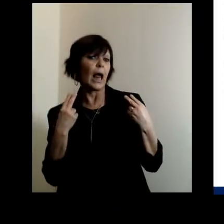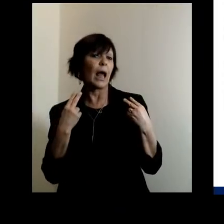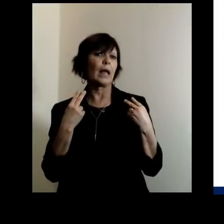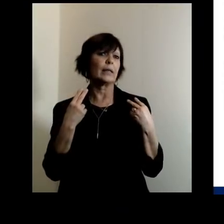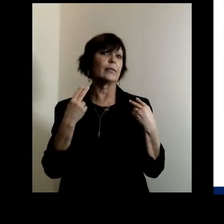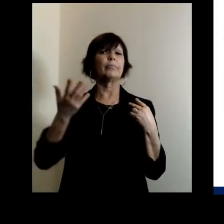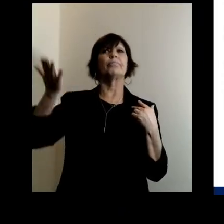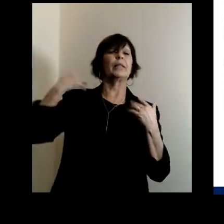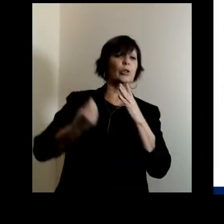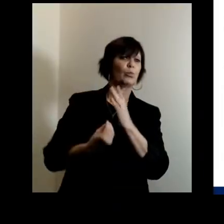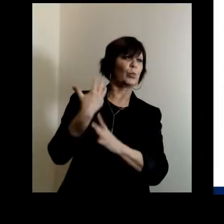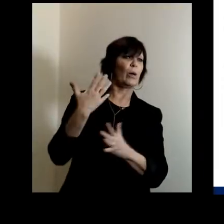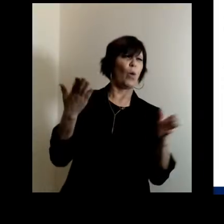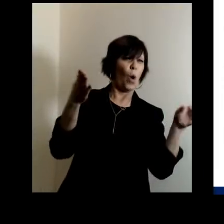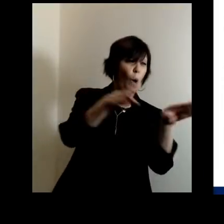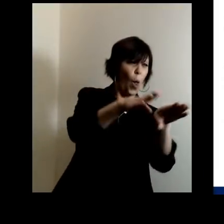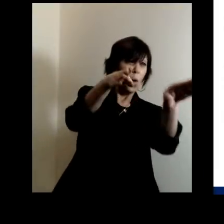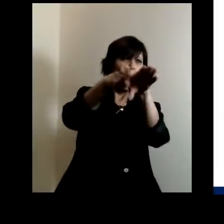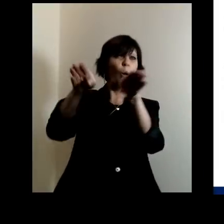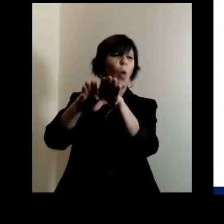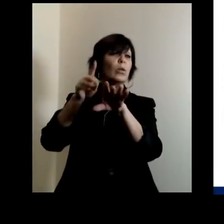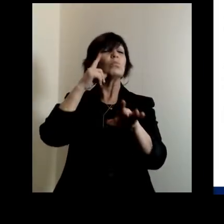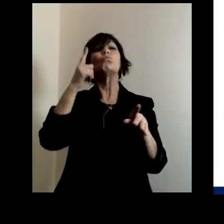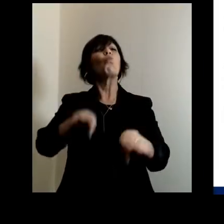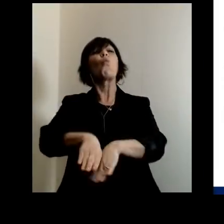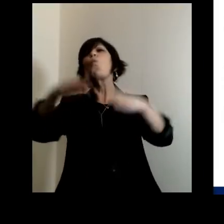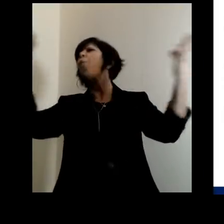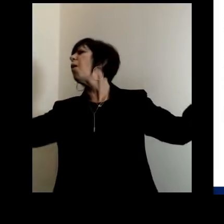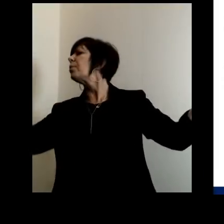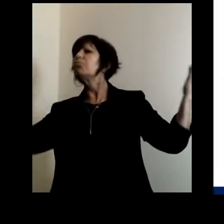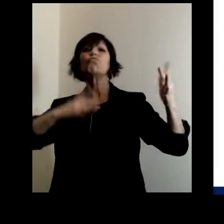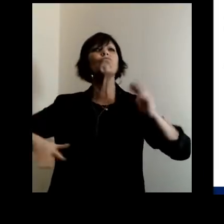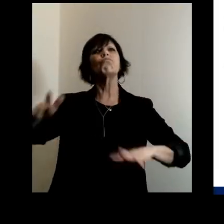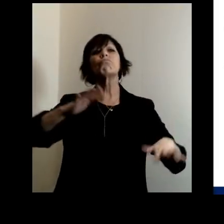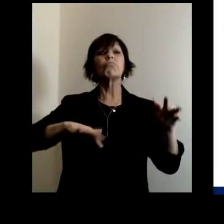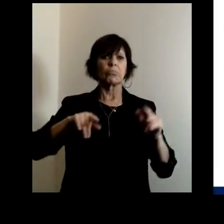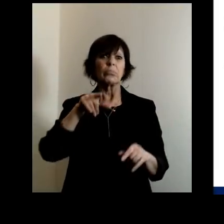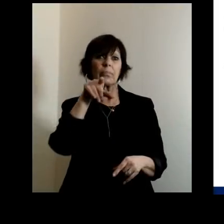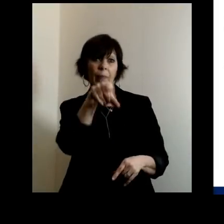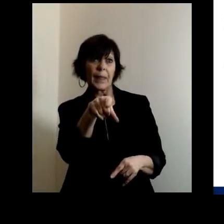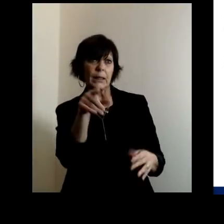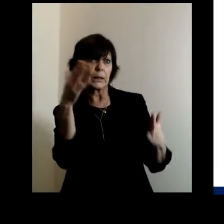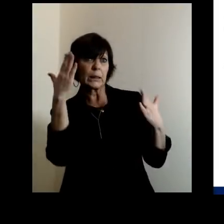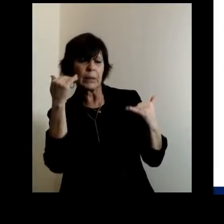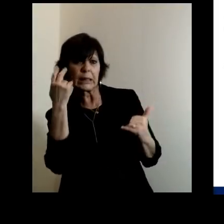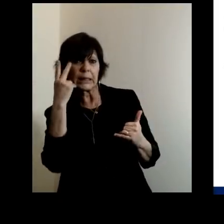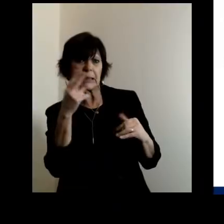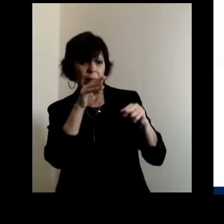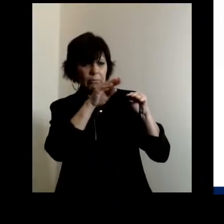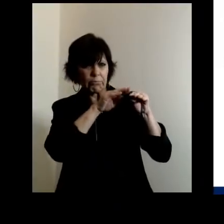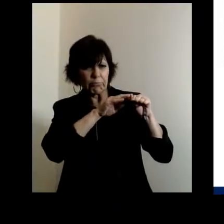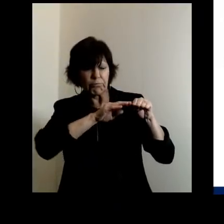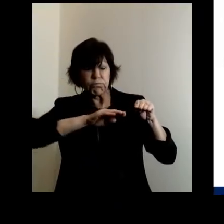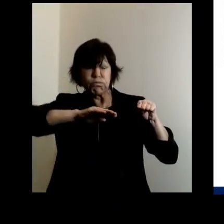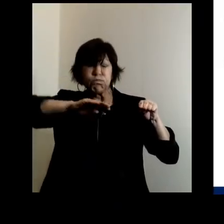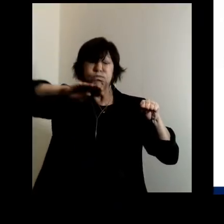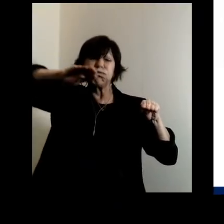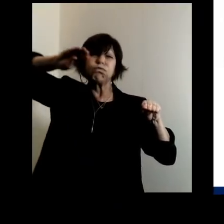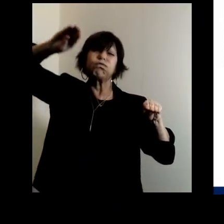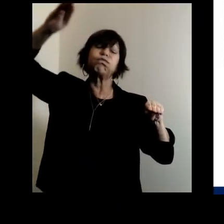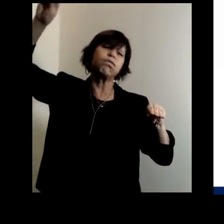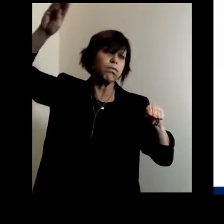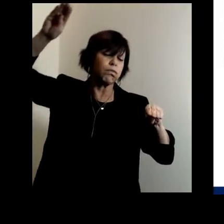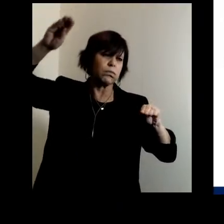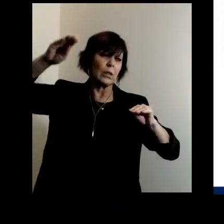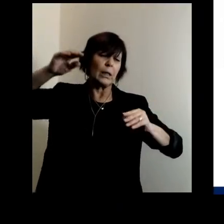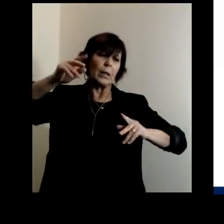spring, and we just keep going about as we're doing now, this is what we can expect to see. It's an exponential growth in the